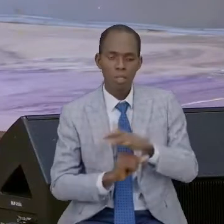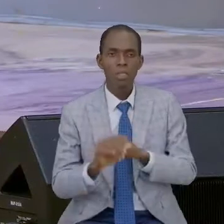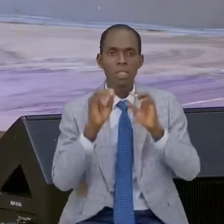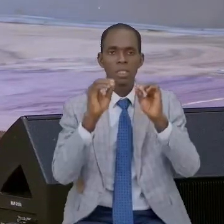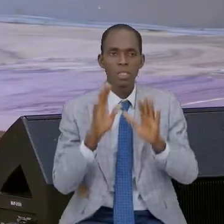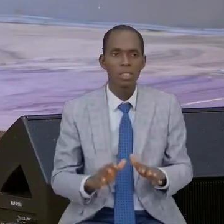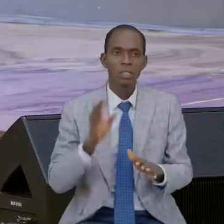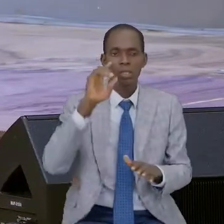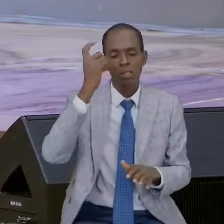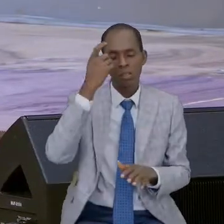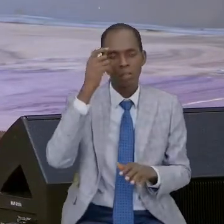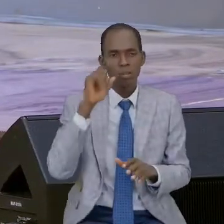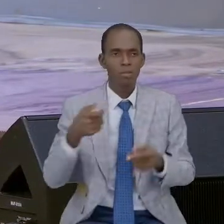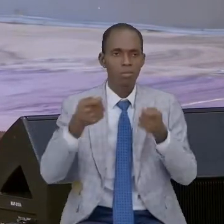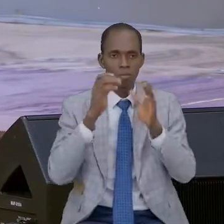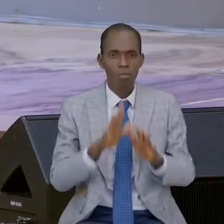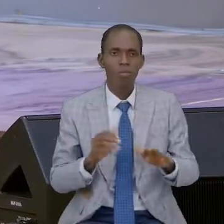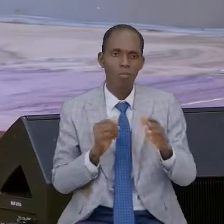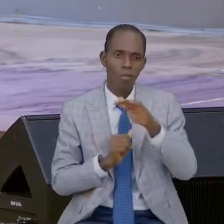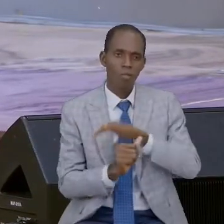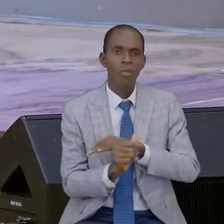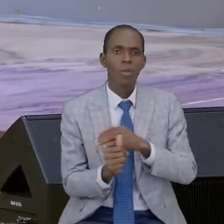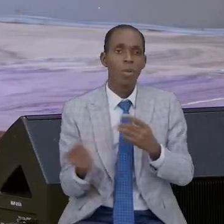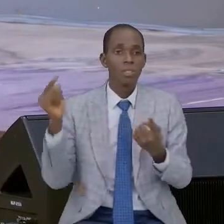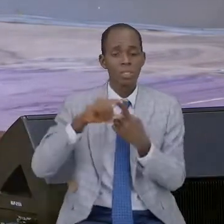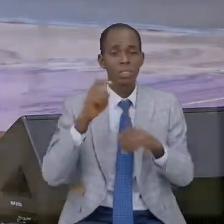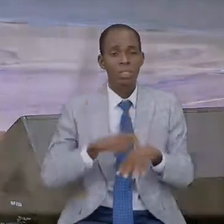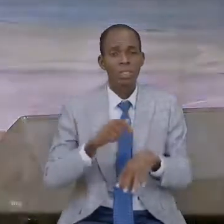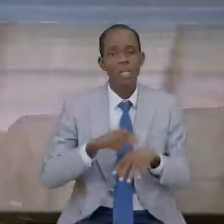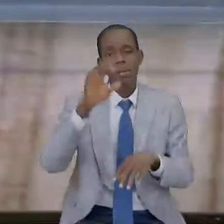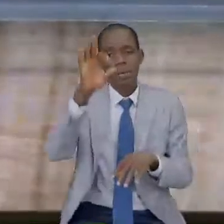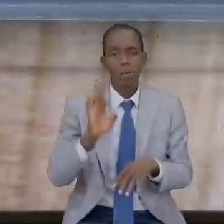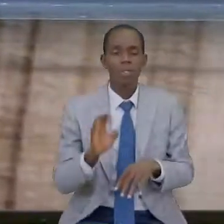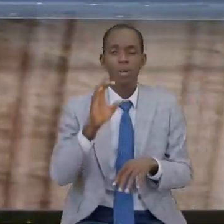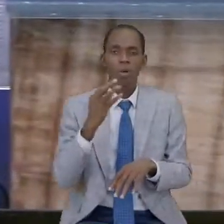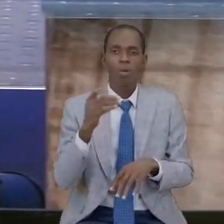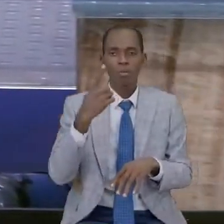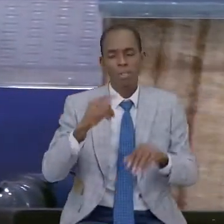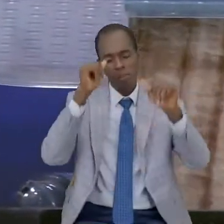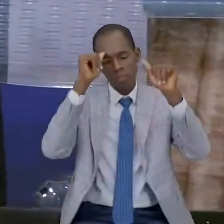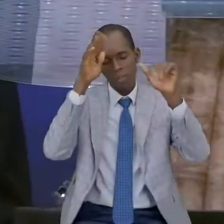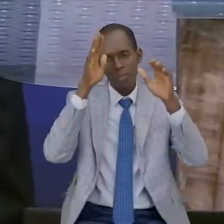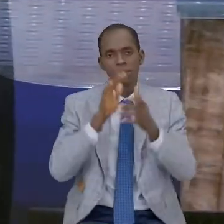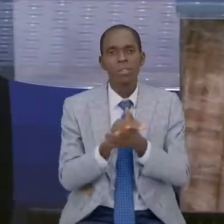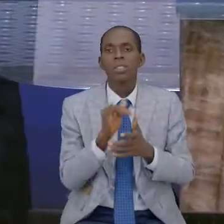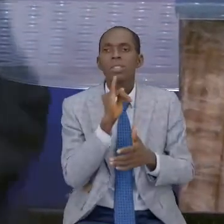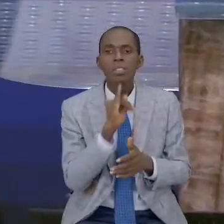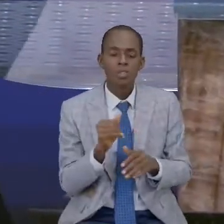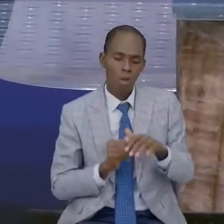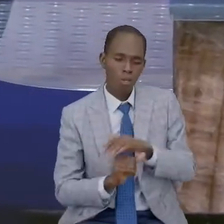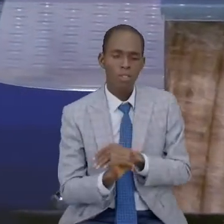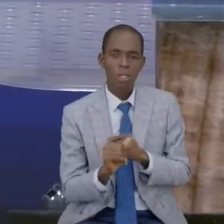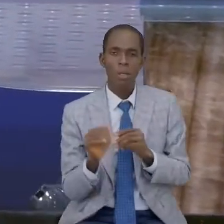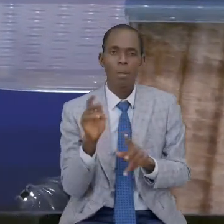governors until the time appointed of the Father. He's under tutors, he's under governors.